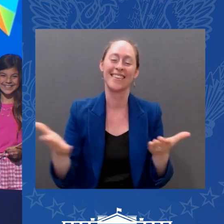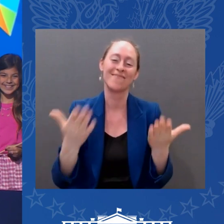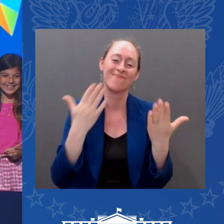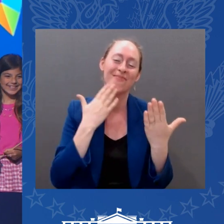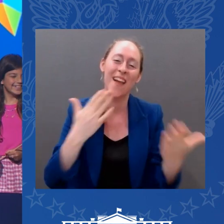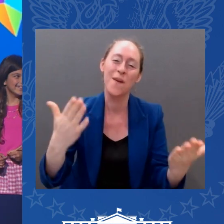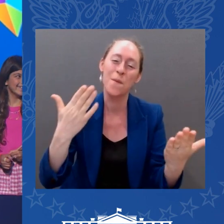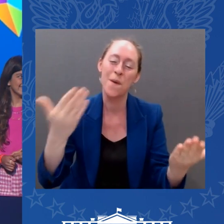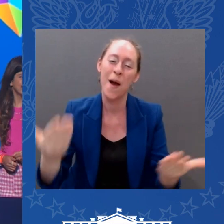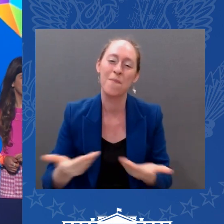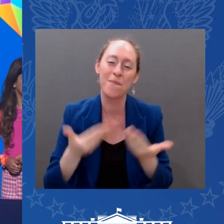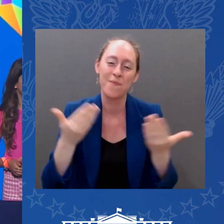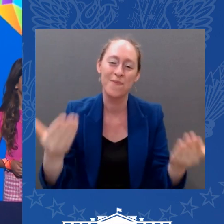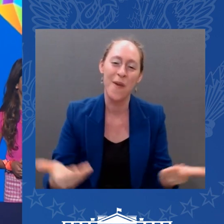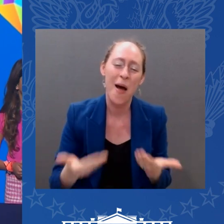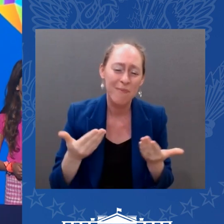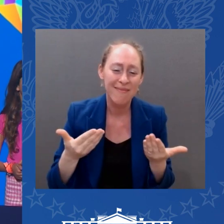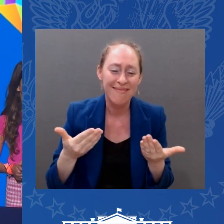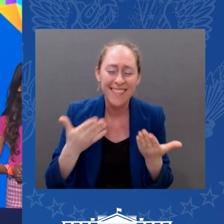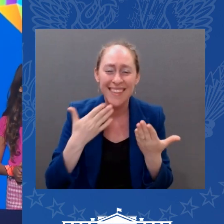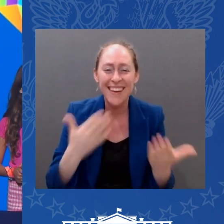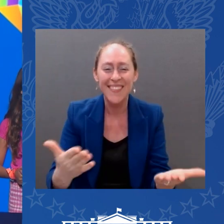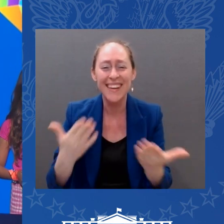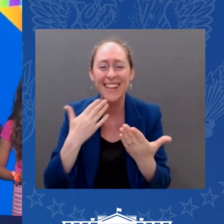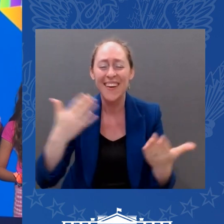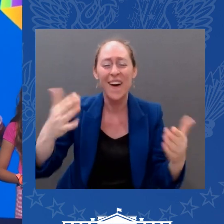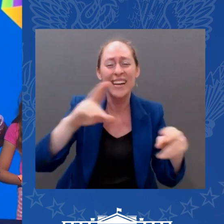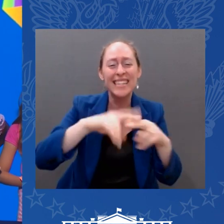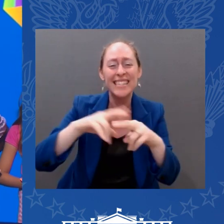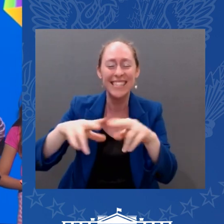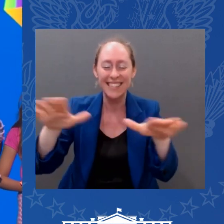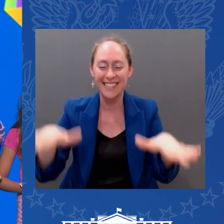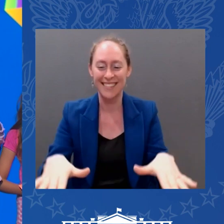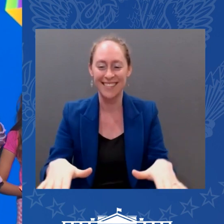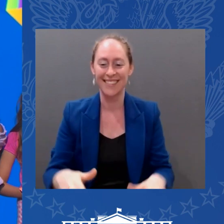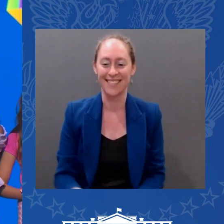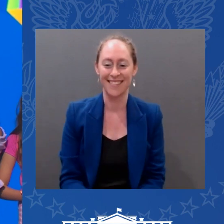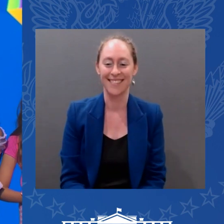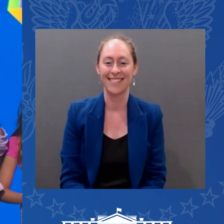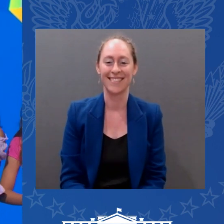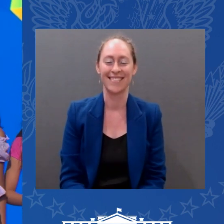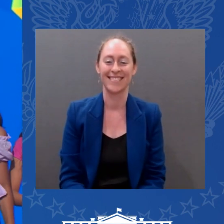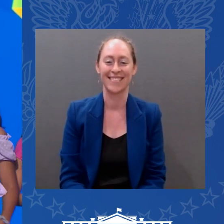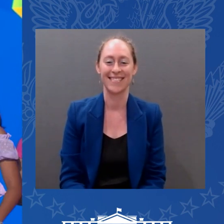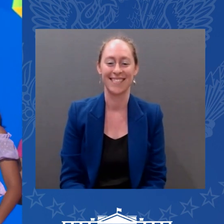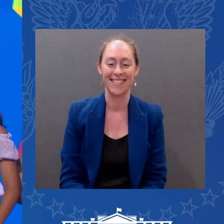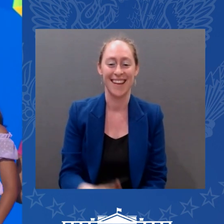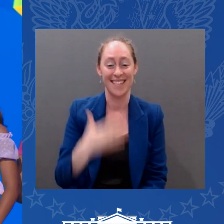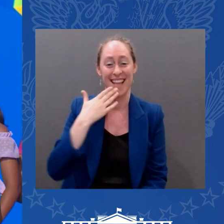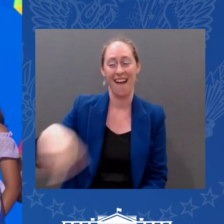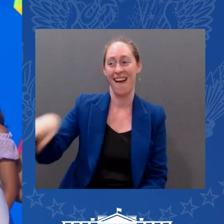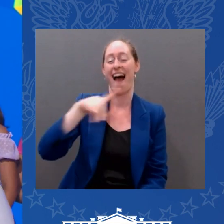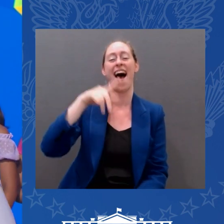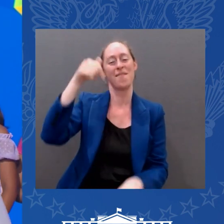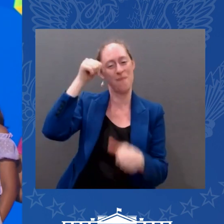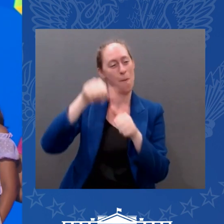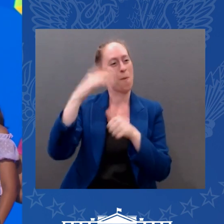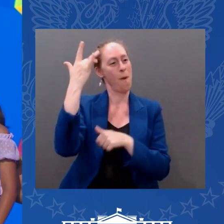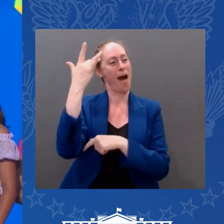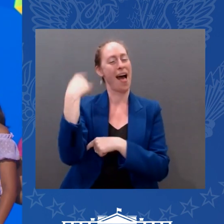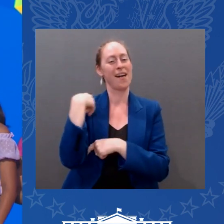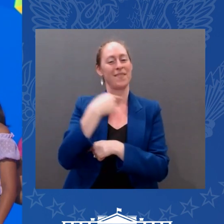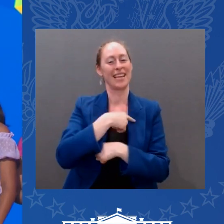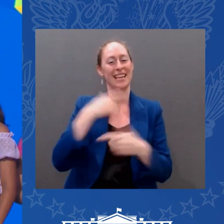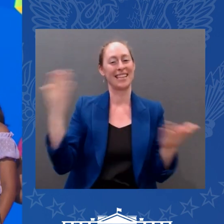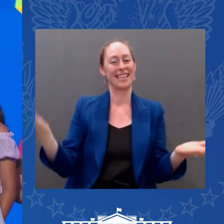us. Please take your seats. Reminding us why we are gathered here today in the City of Angels for the 9th Summit of